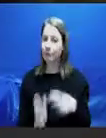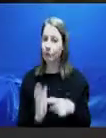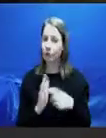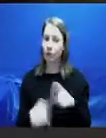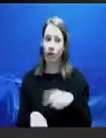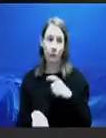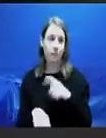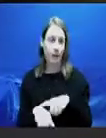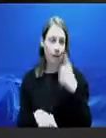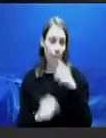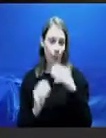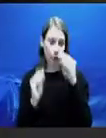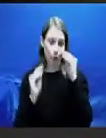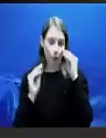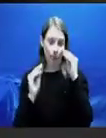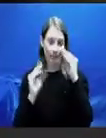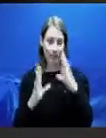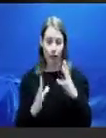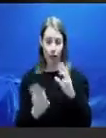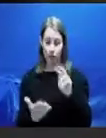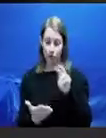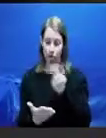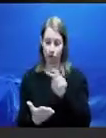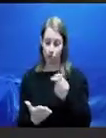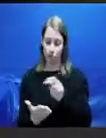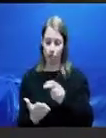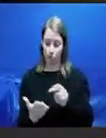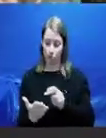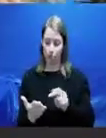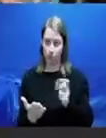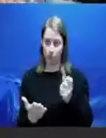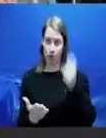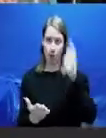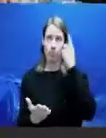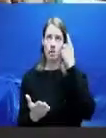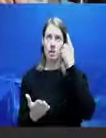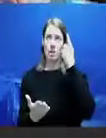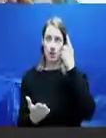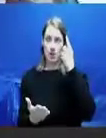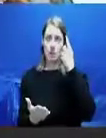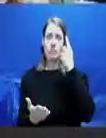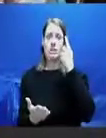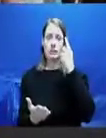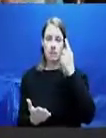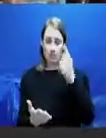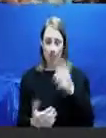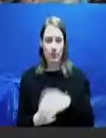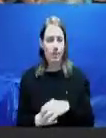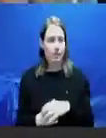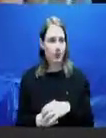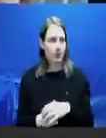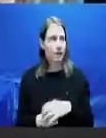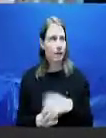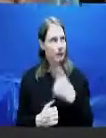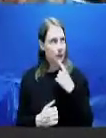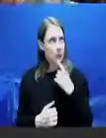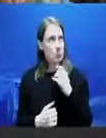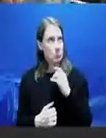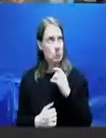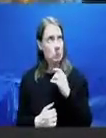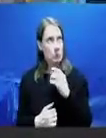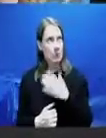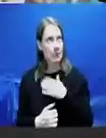this is a lot, but this is really, really good. And you know what, my kids can do this. The day is cold and dark